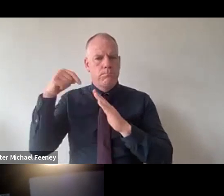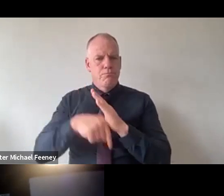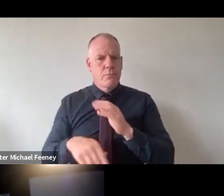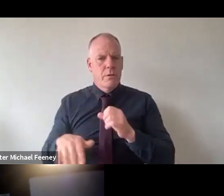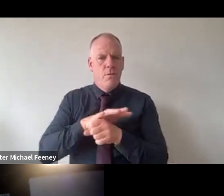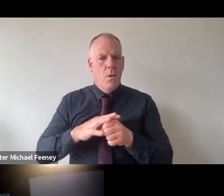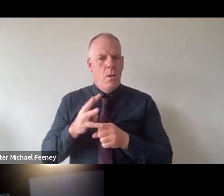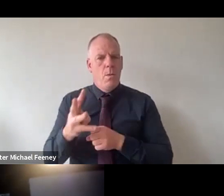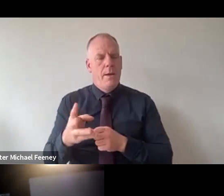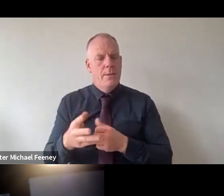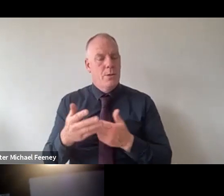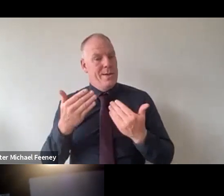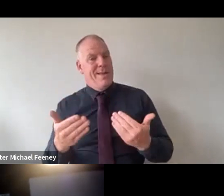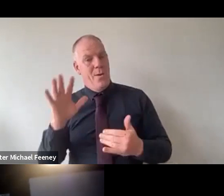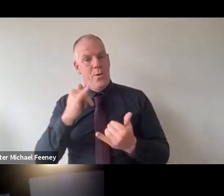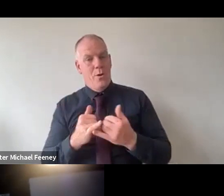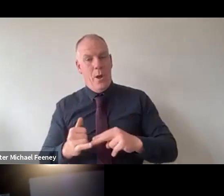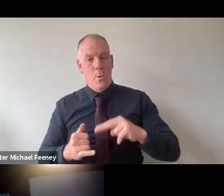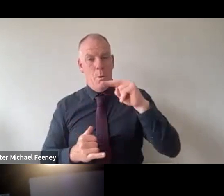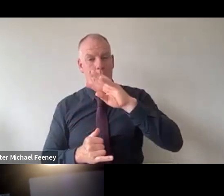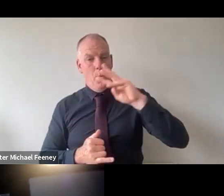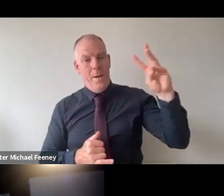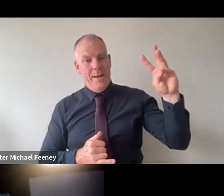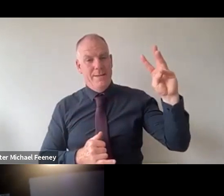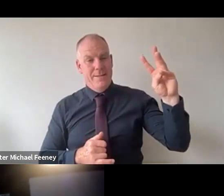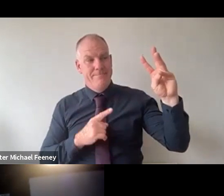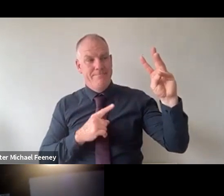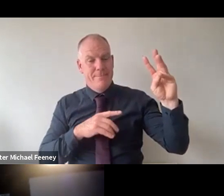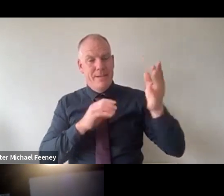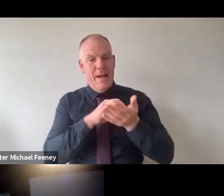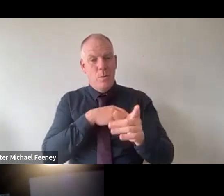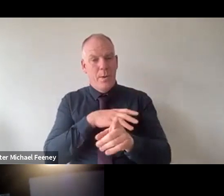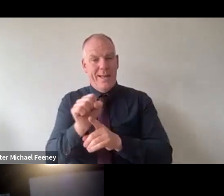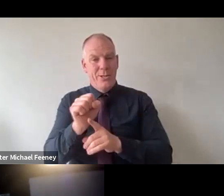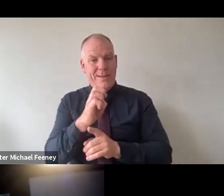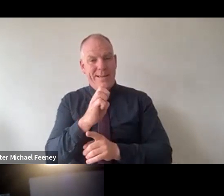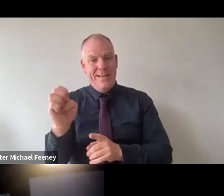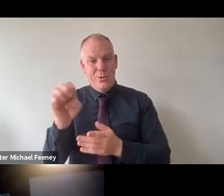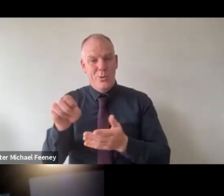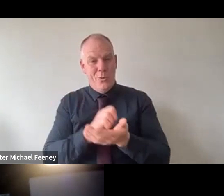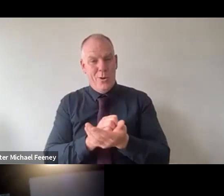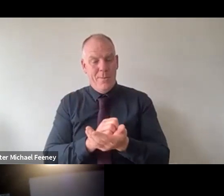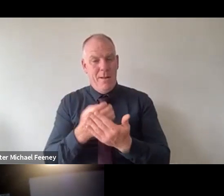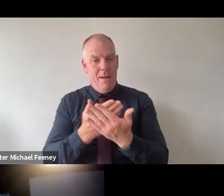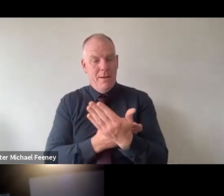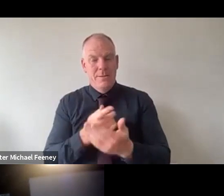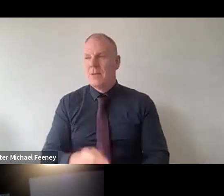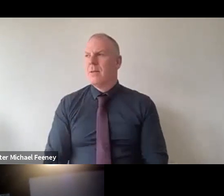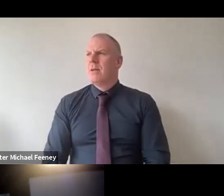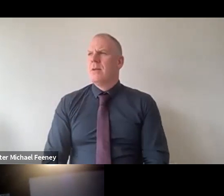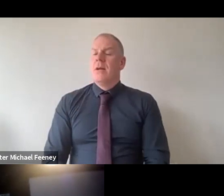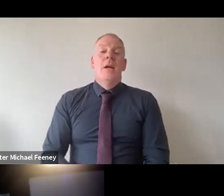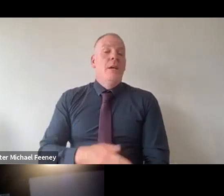way. So I think now the northwest of Europe maybe has some catching up to do. And these are just